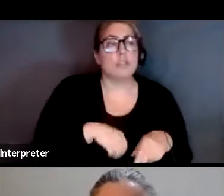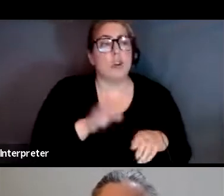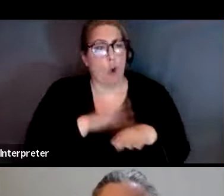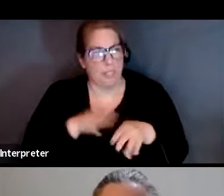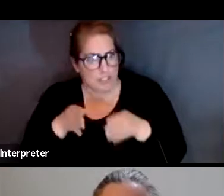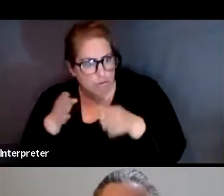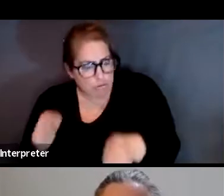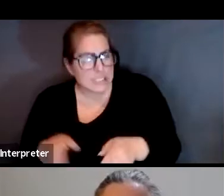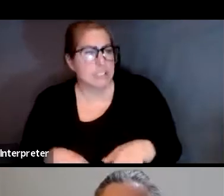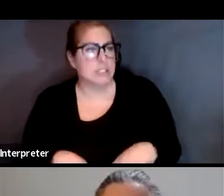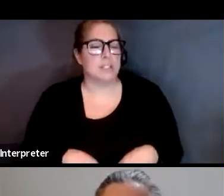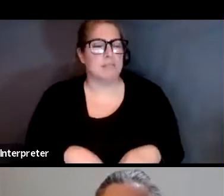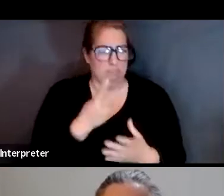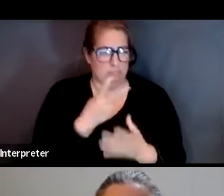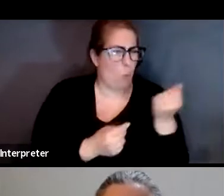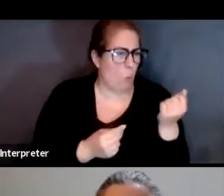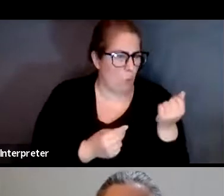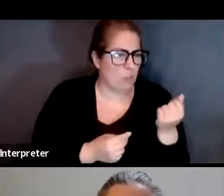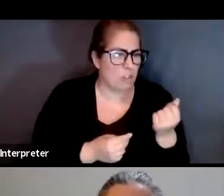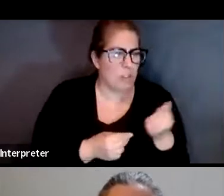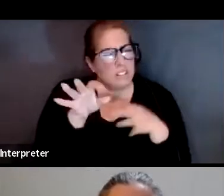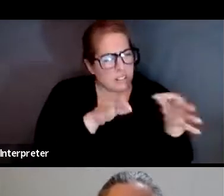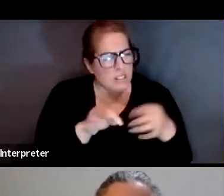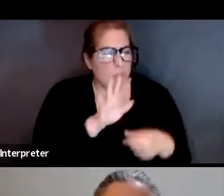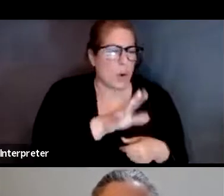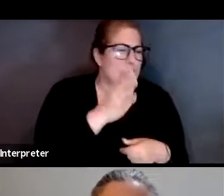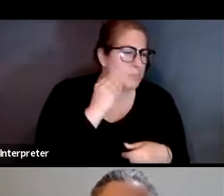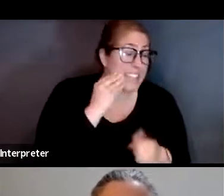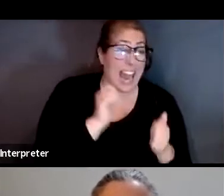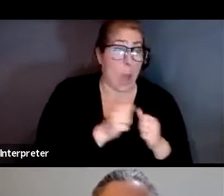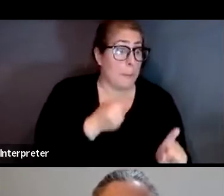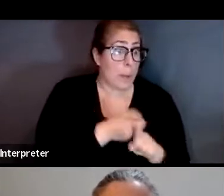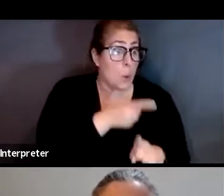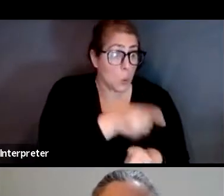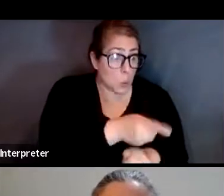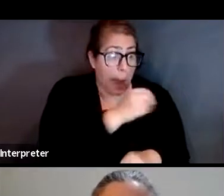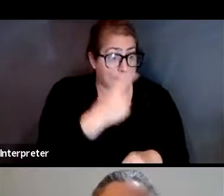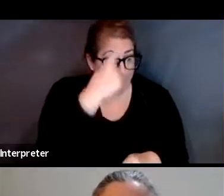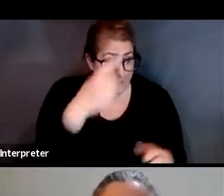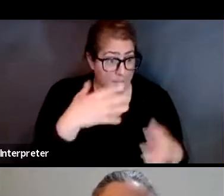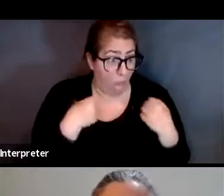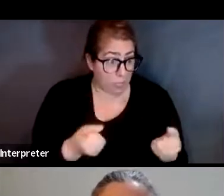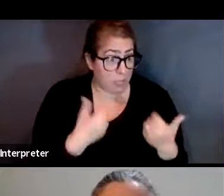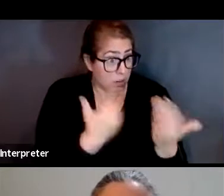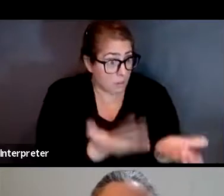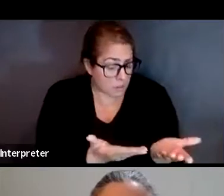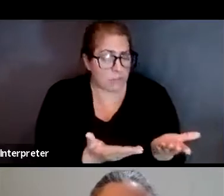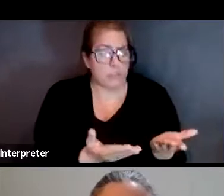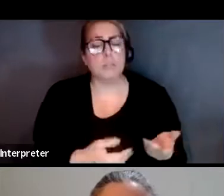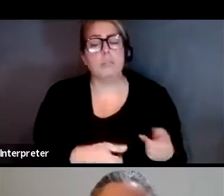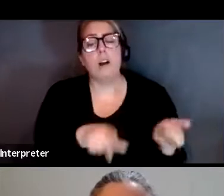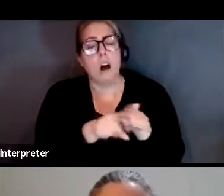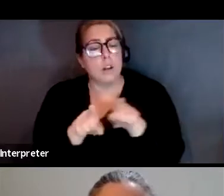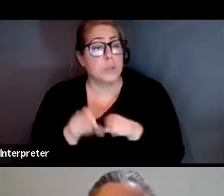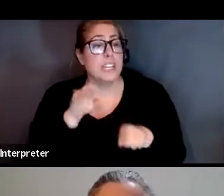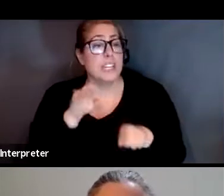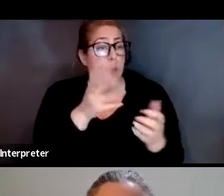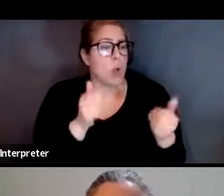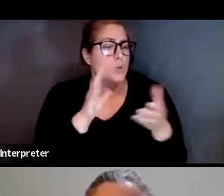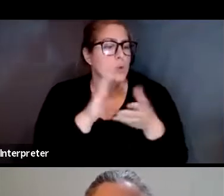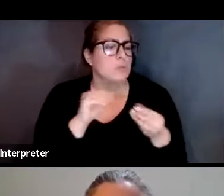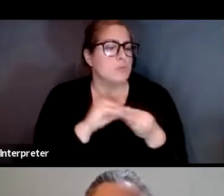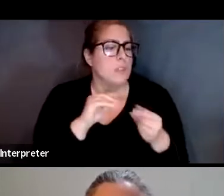and how all of that affected your mental health. And in addition, if you want to talk